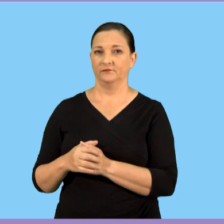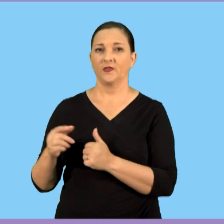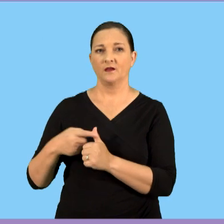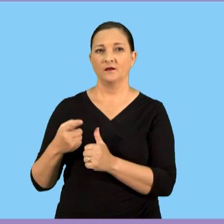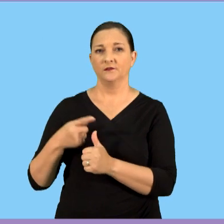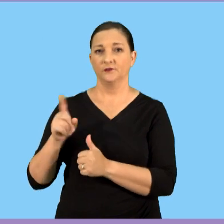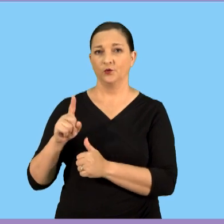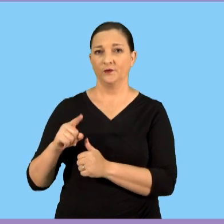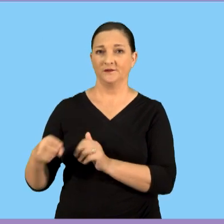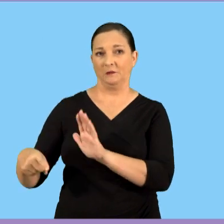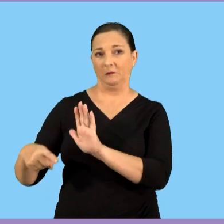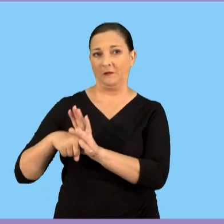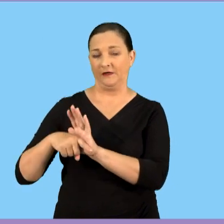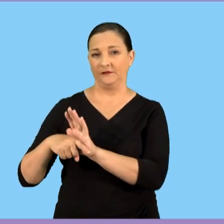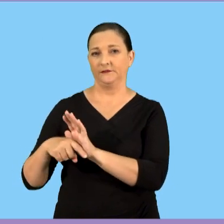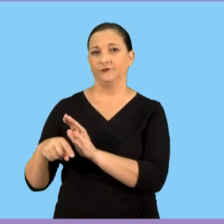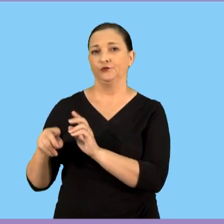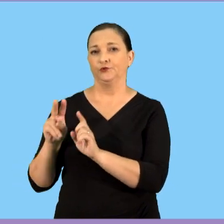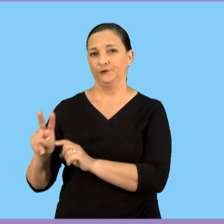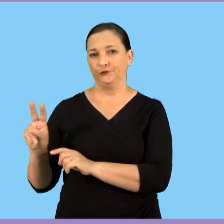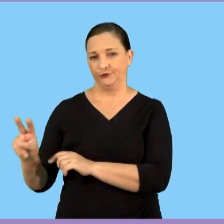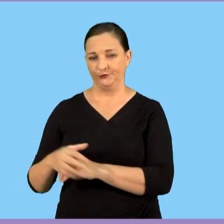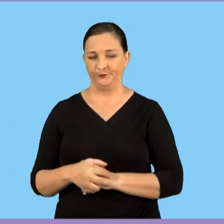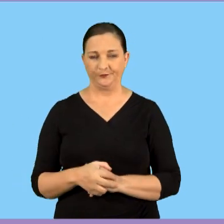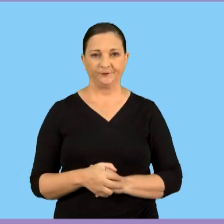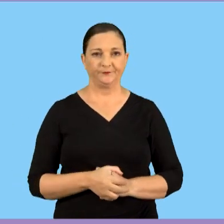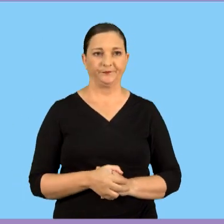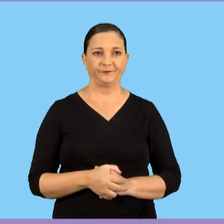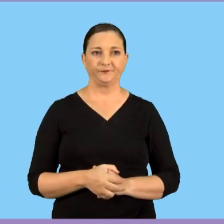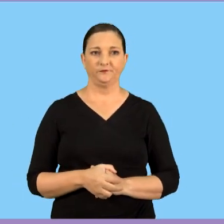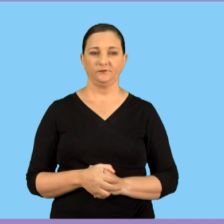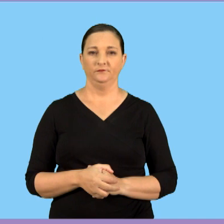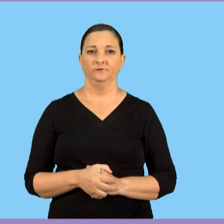and 2 multiplied by 11 is 22.